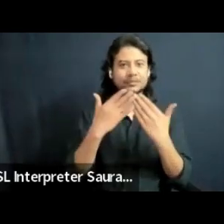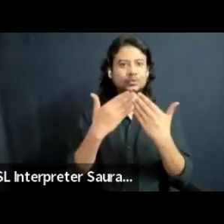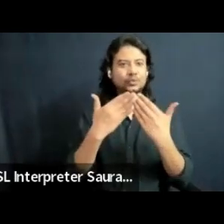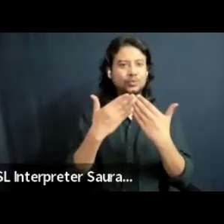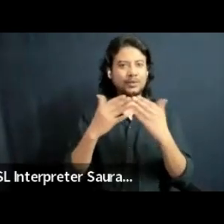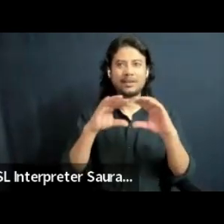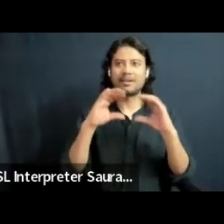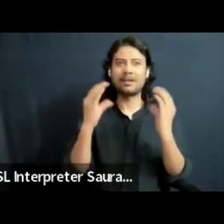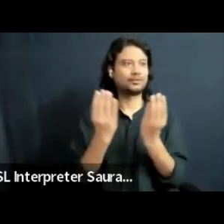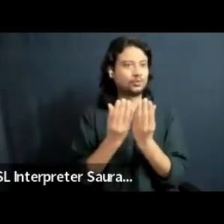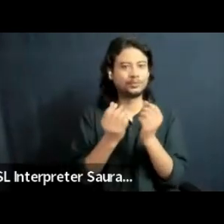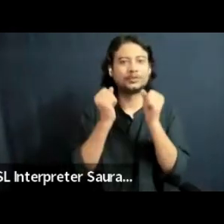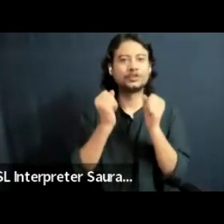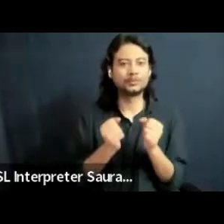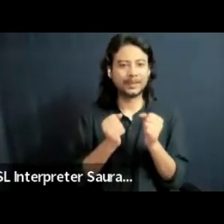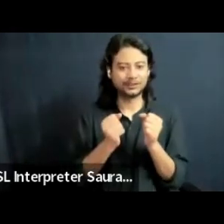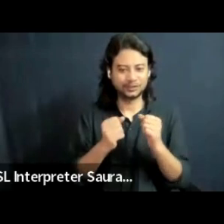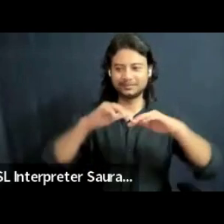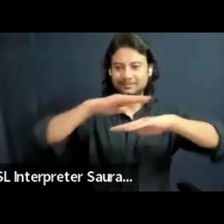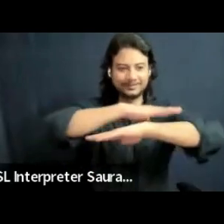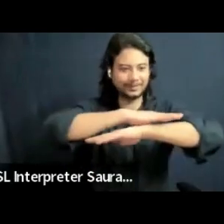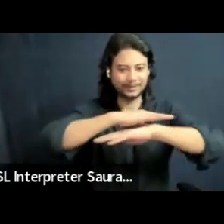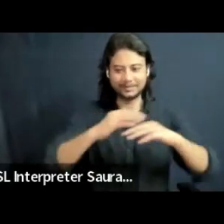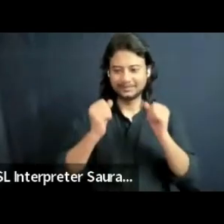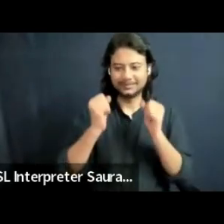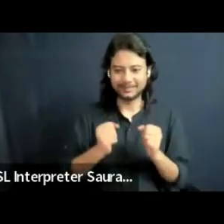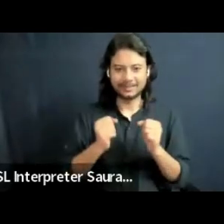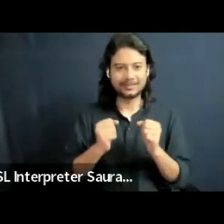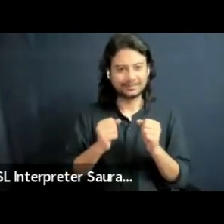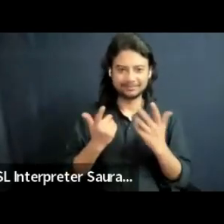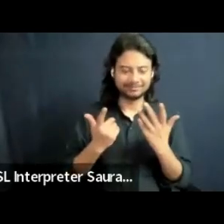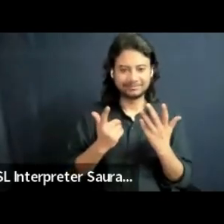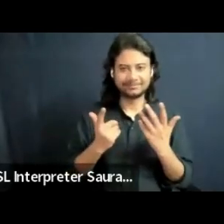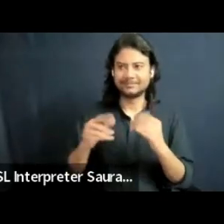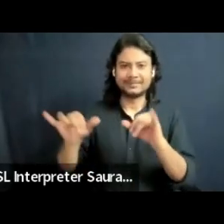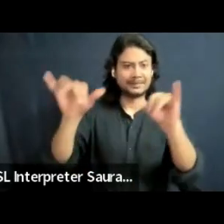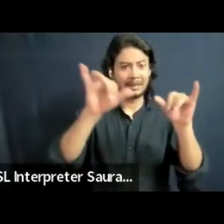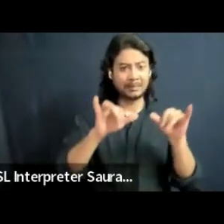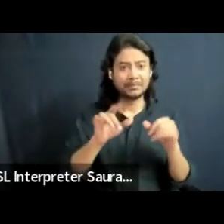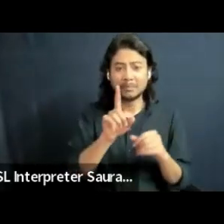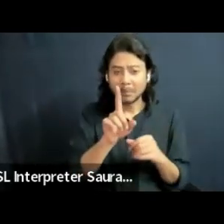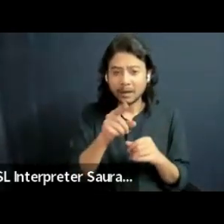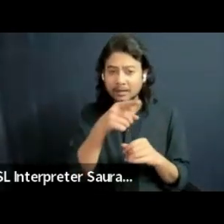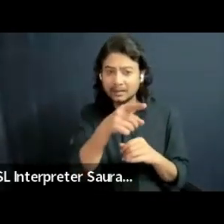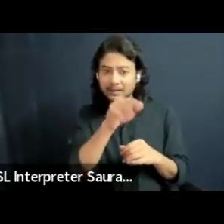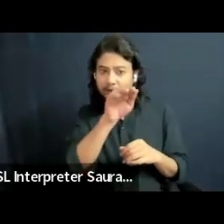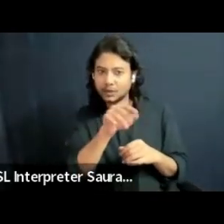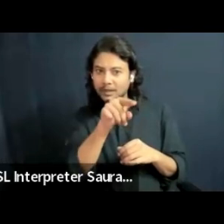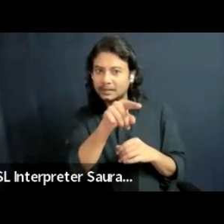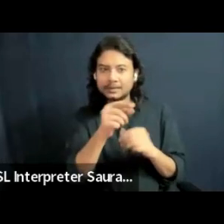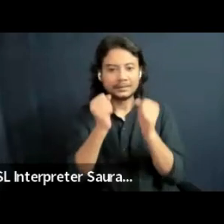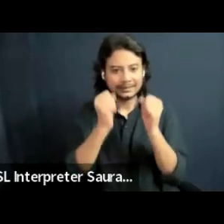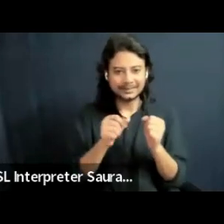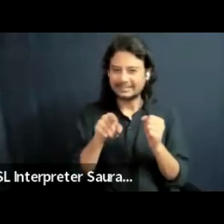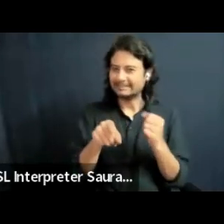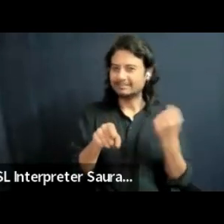chair. So you do equality means that you provide what is necessary for that child to be